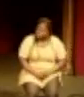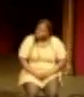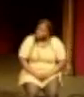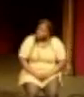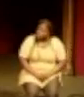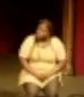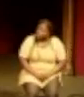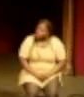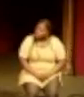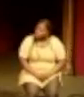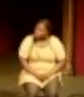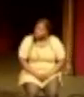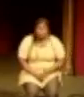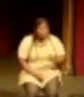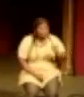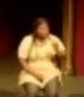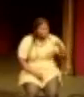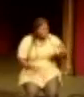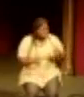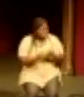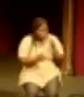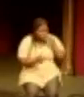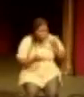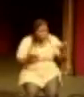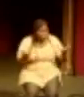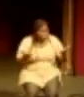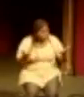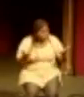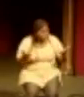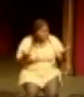here, I think he'd agree. The only challenge we had was taking that big